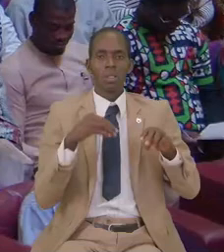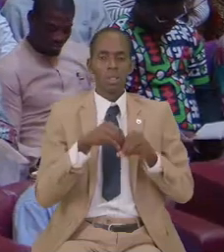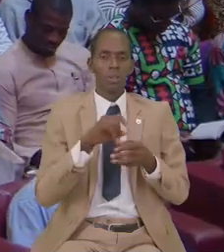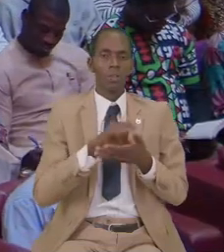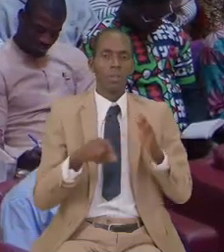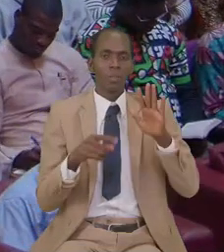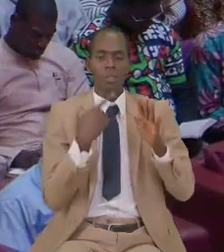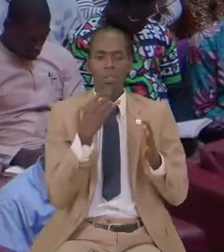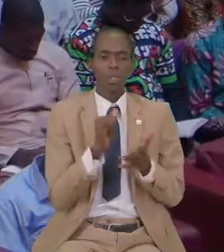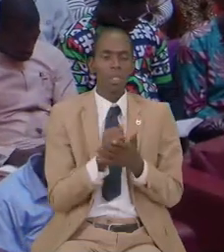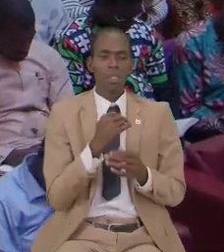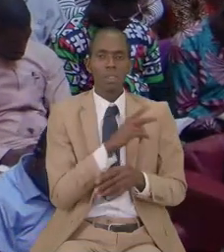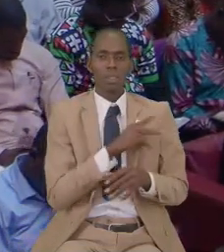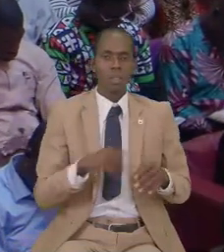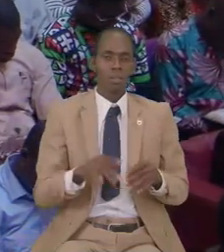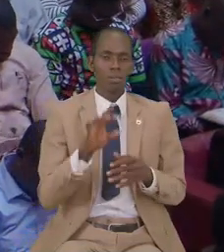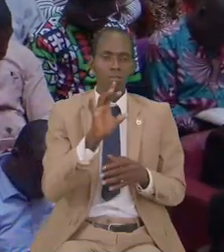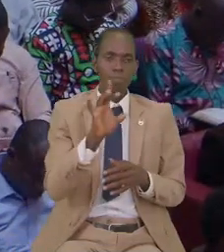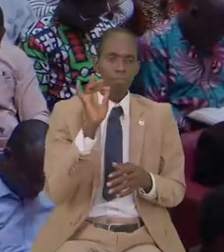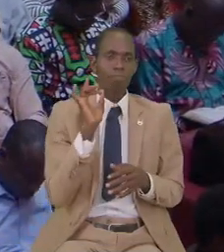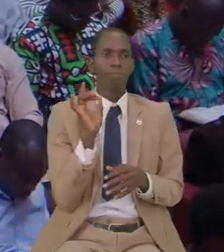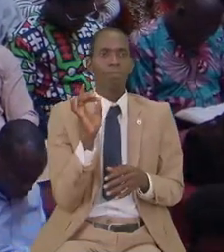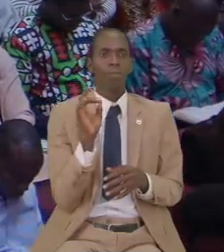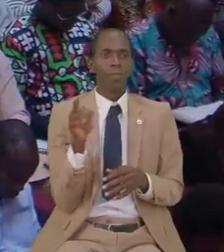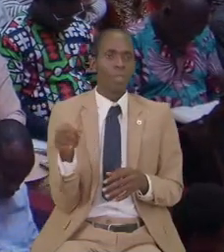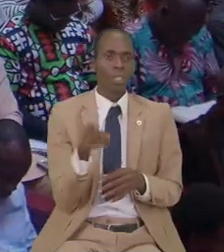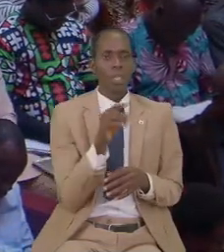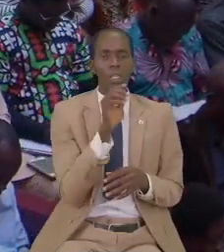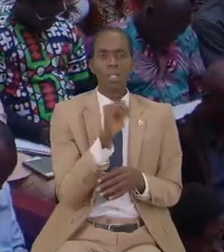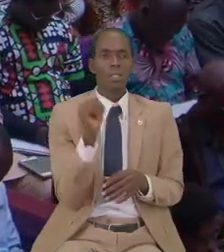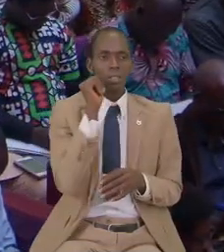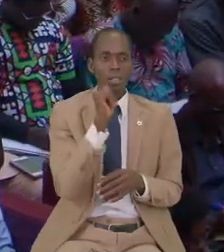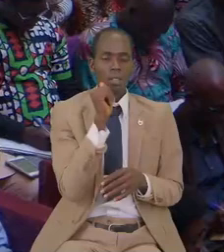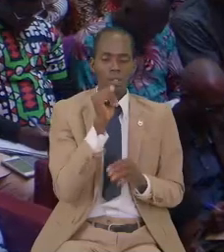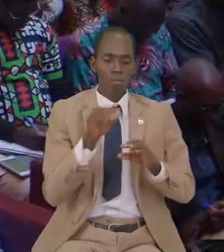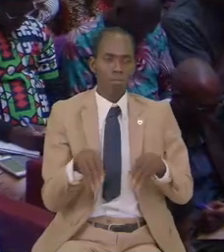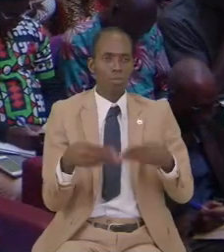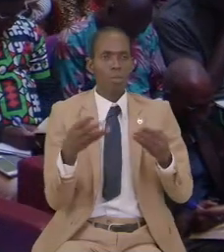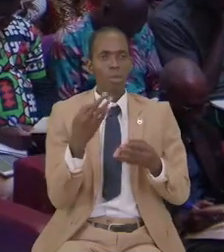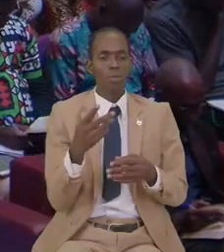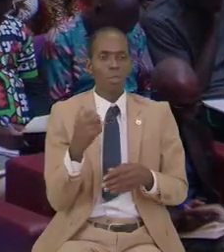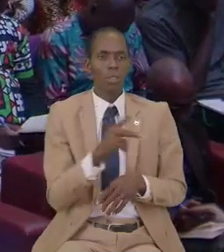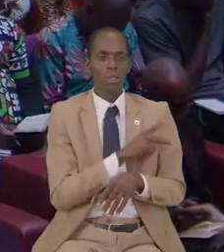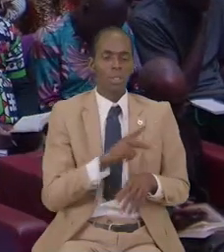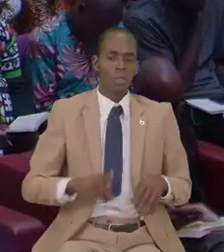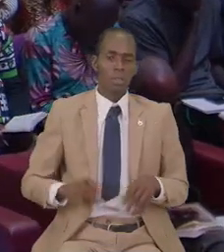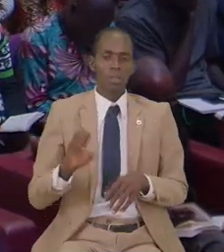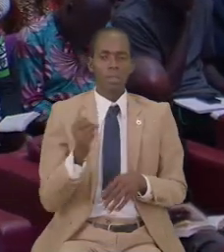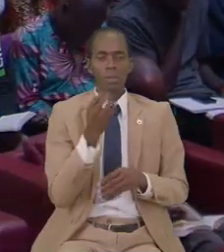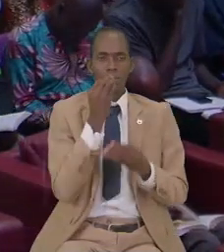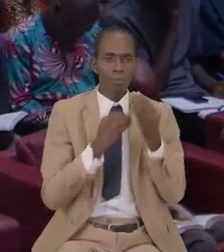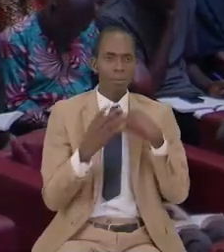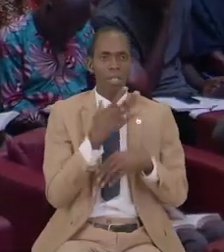says, and the king appointed them a daily provision of the king's meat and of the wine which